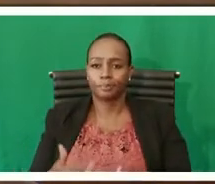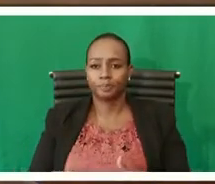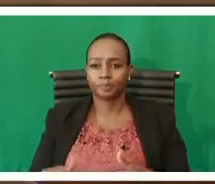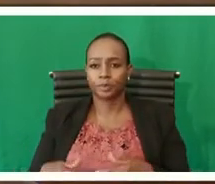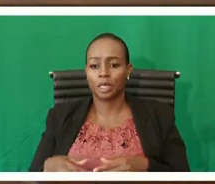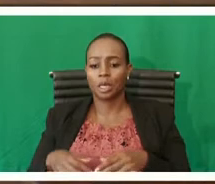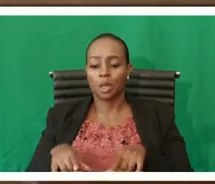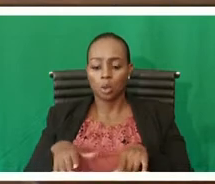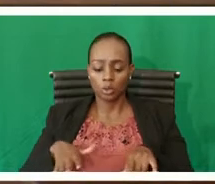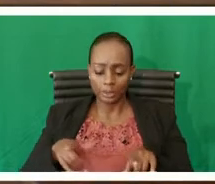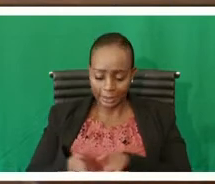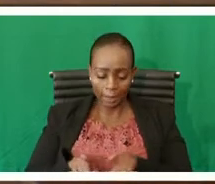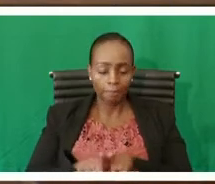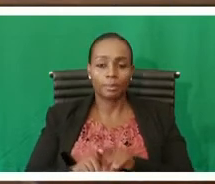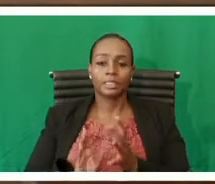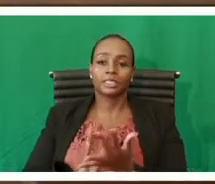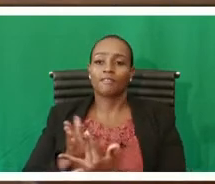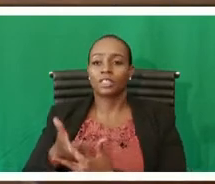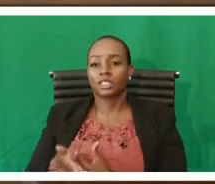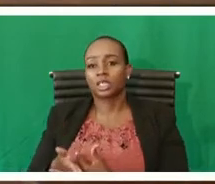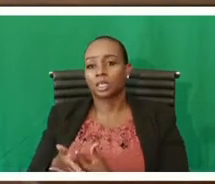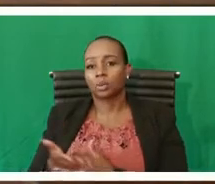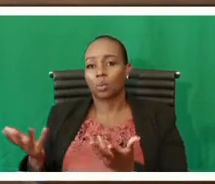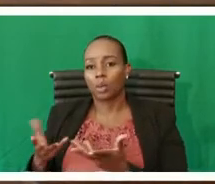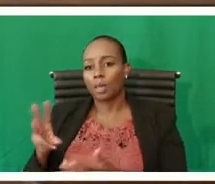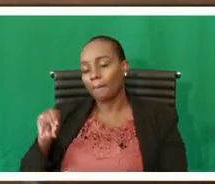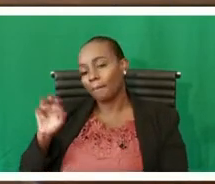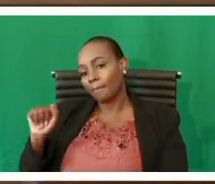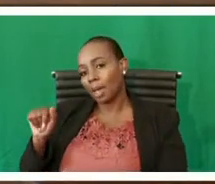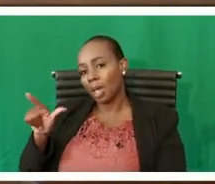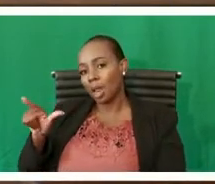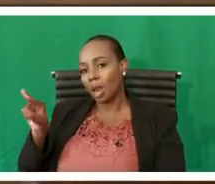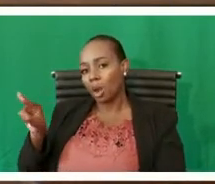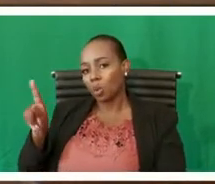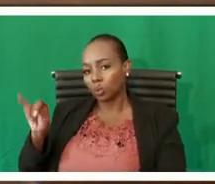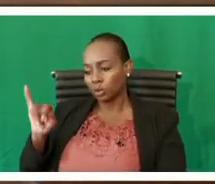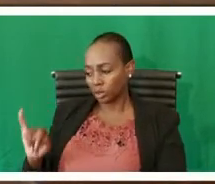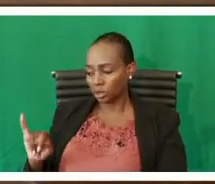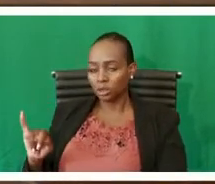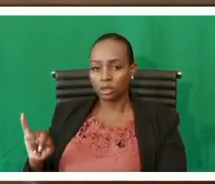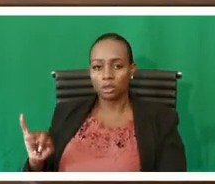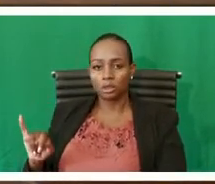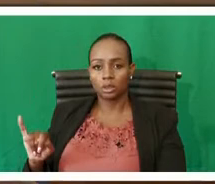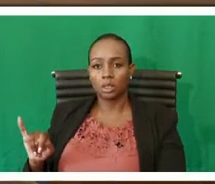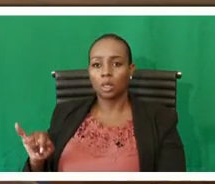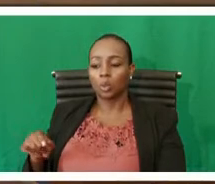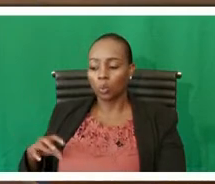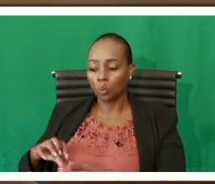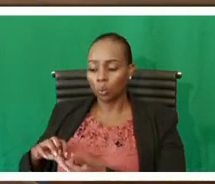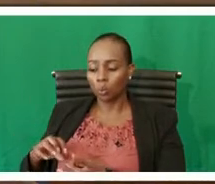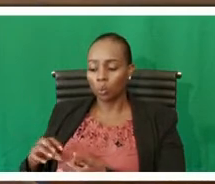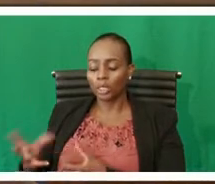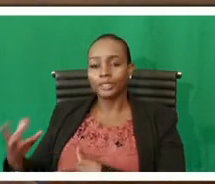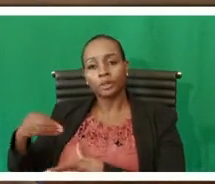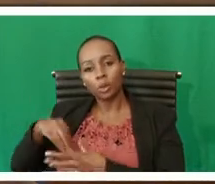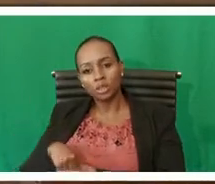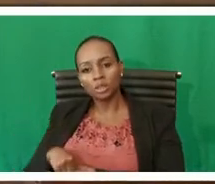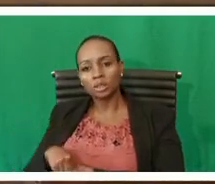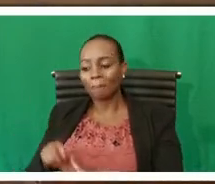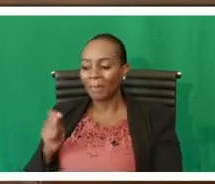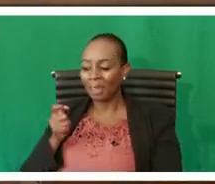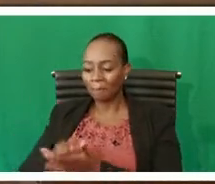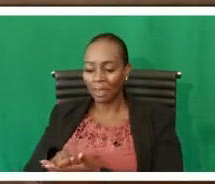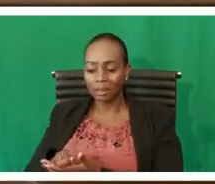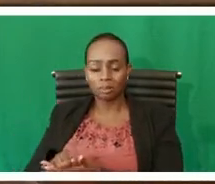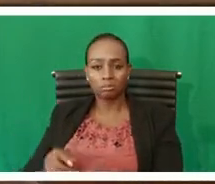in Maludiapofung. Then when the sign of progress were visible, improves include timers' payments of